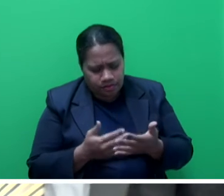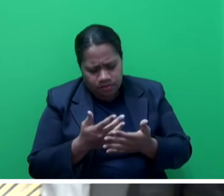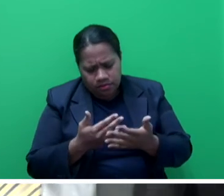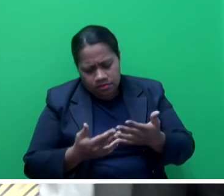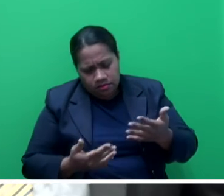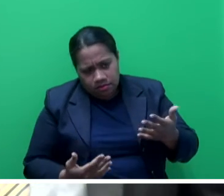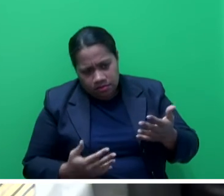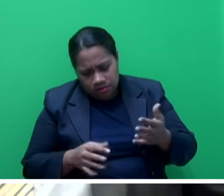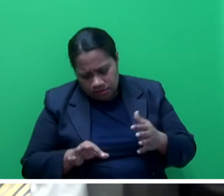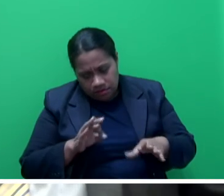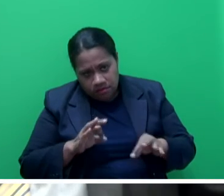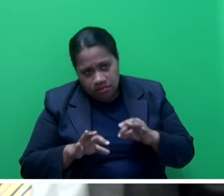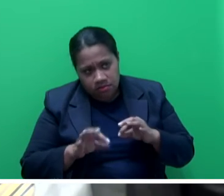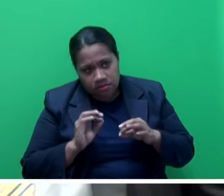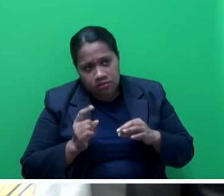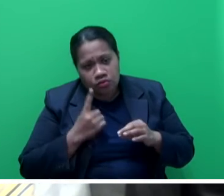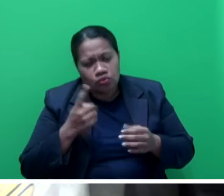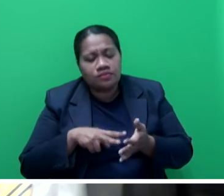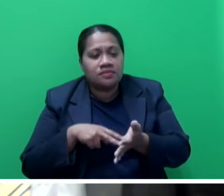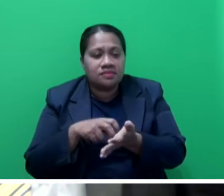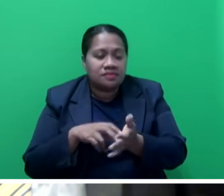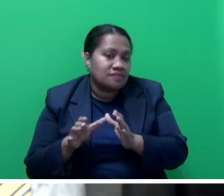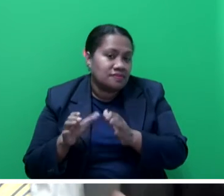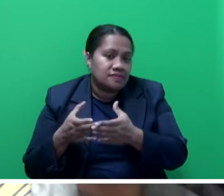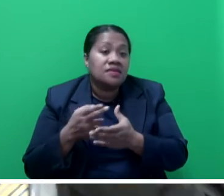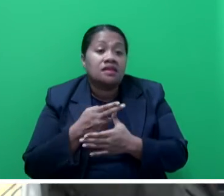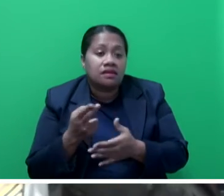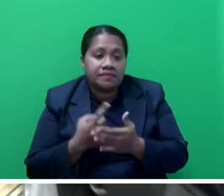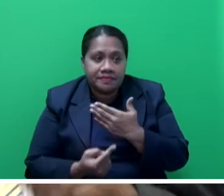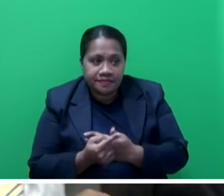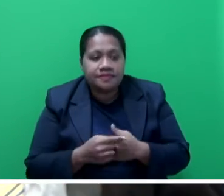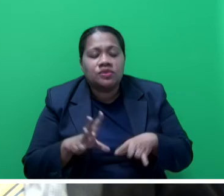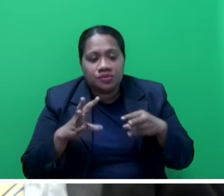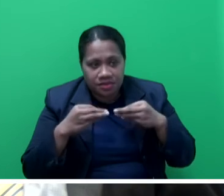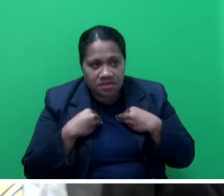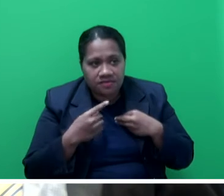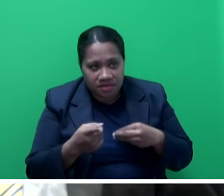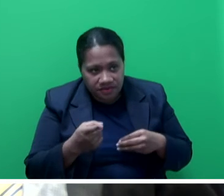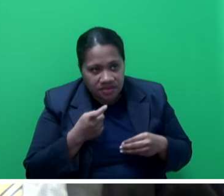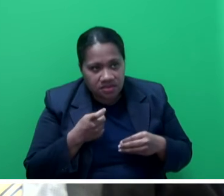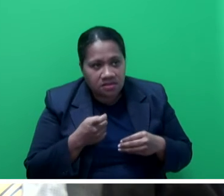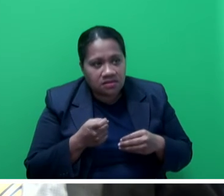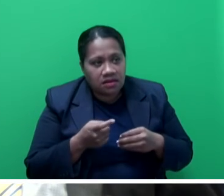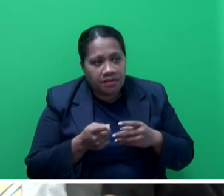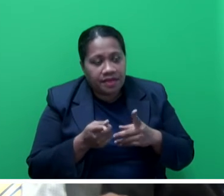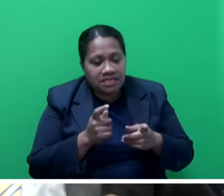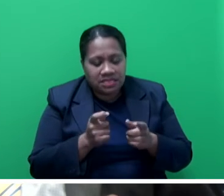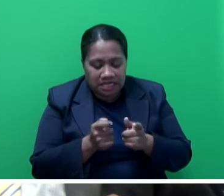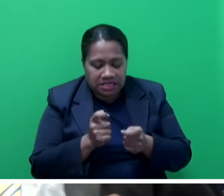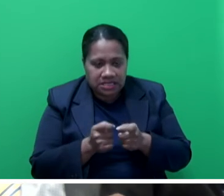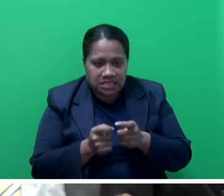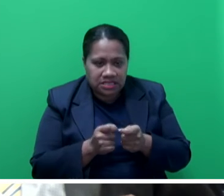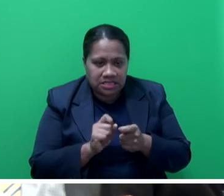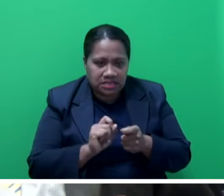begin to pick out those who are in the vulnerable groups. And then you will receive your invitation by text. That's how it works.